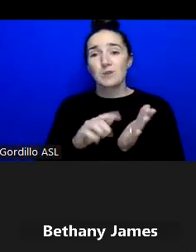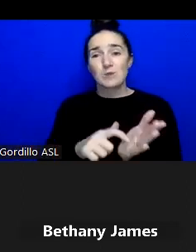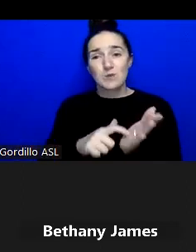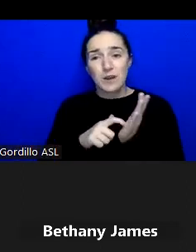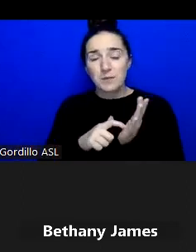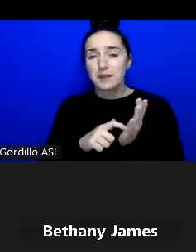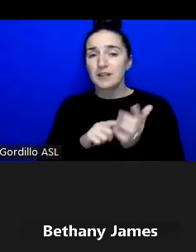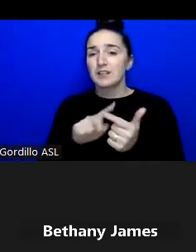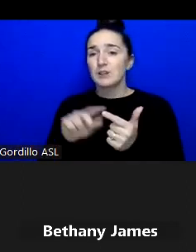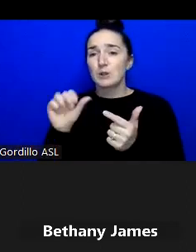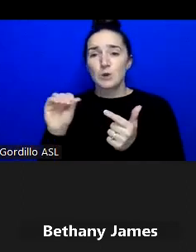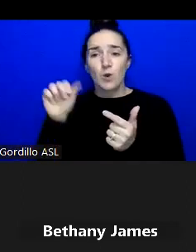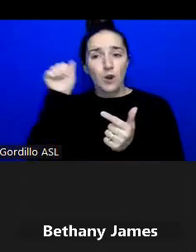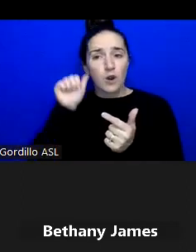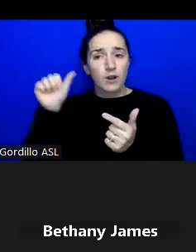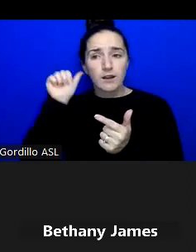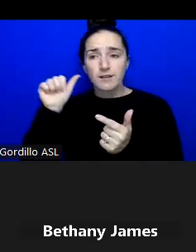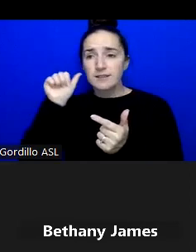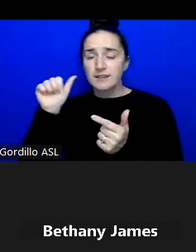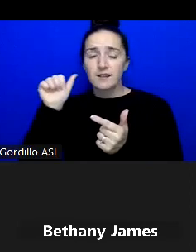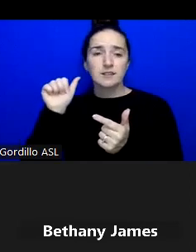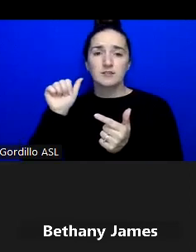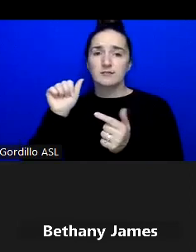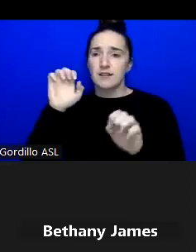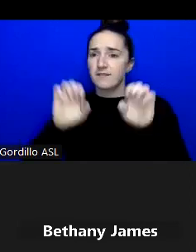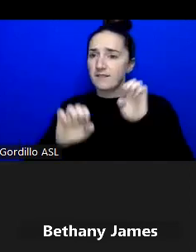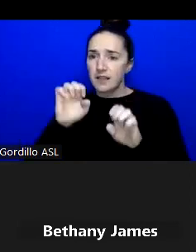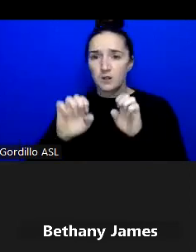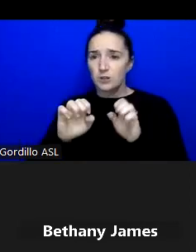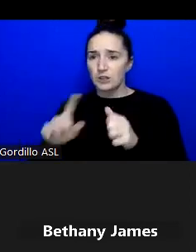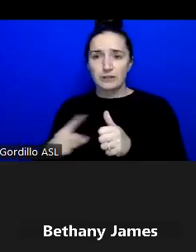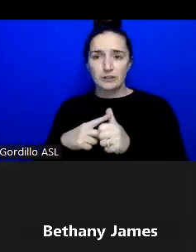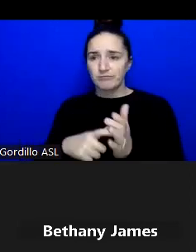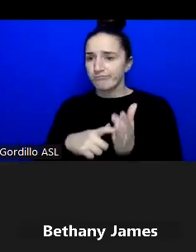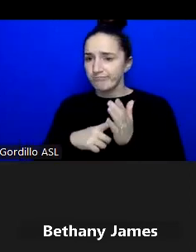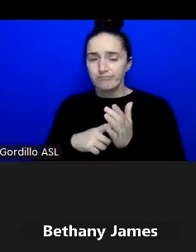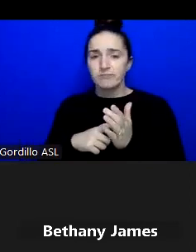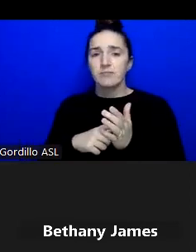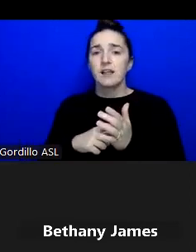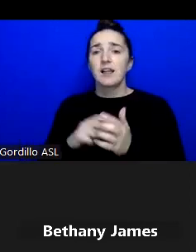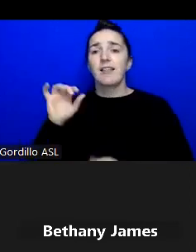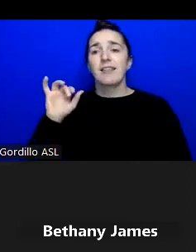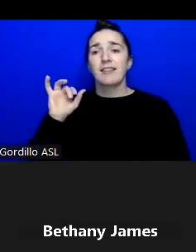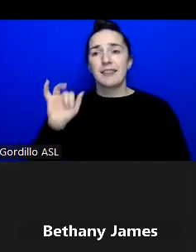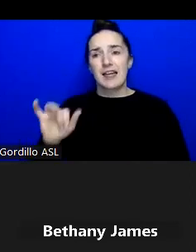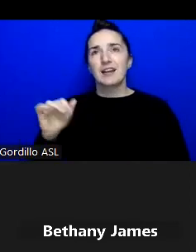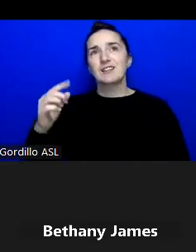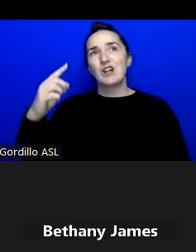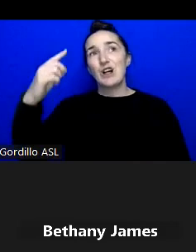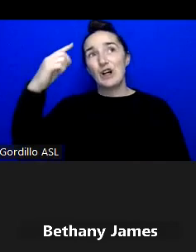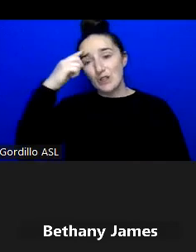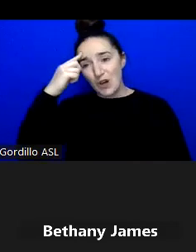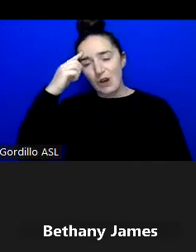no audiology evaluation requirement. And that was something that was thought of as improving access